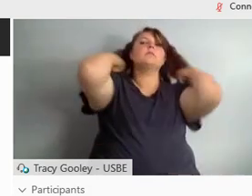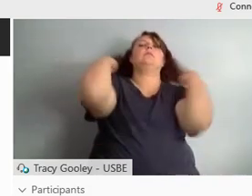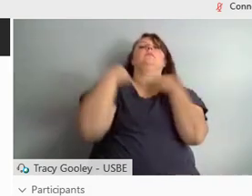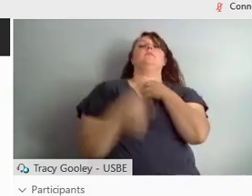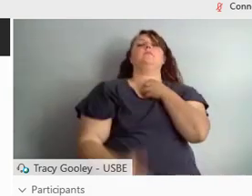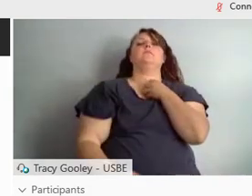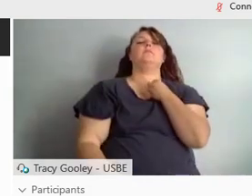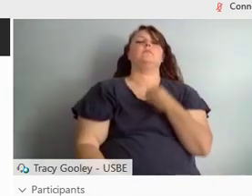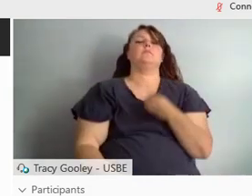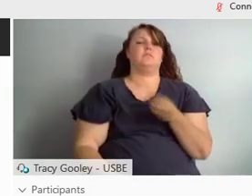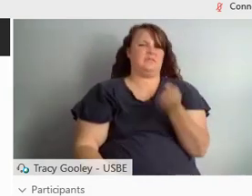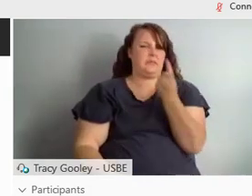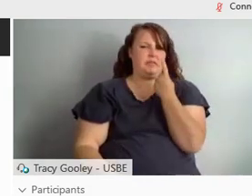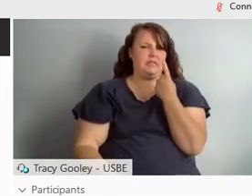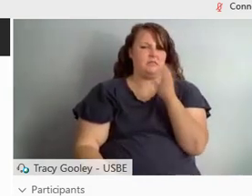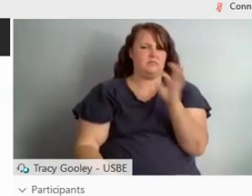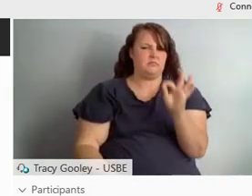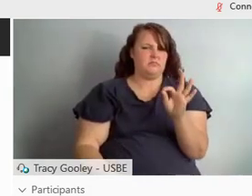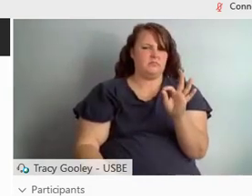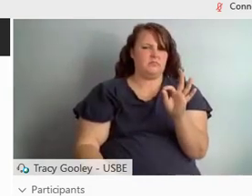page. Is that